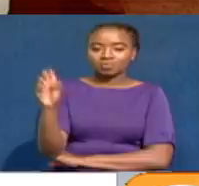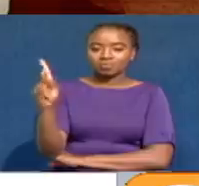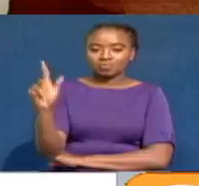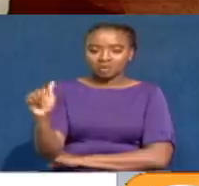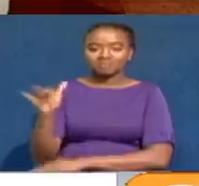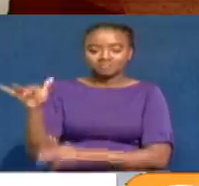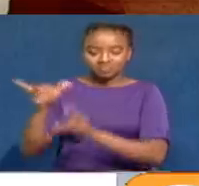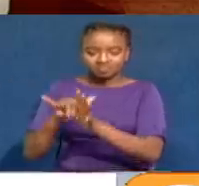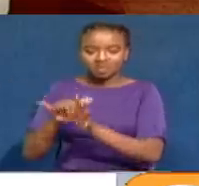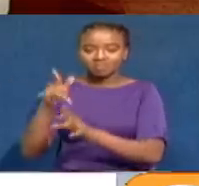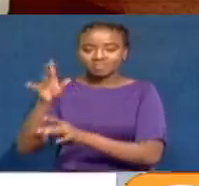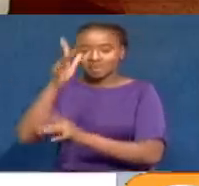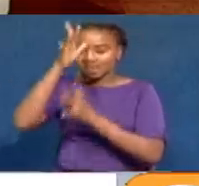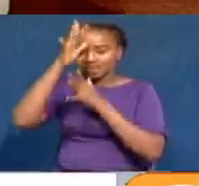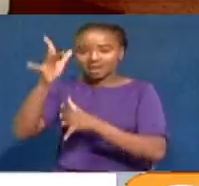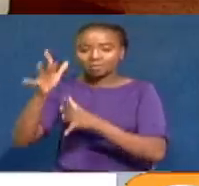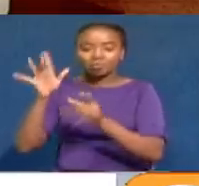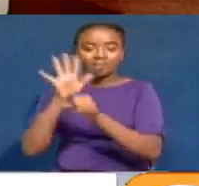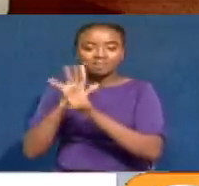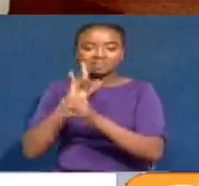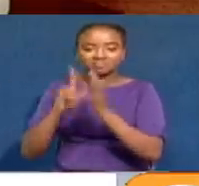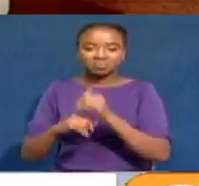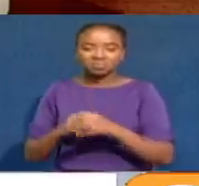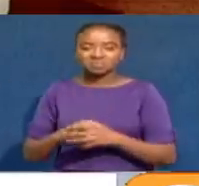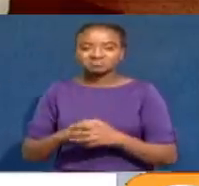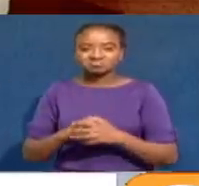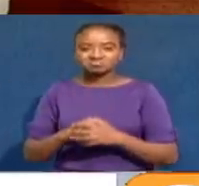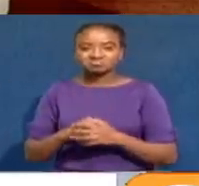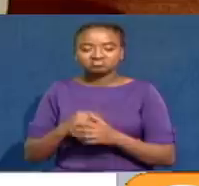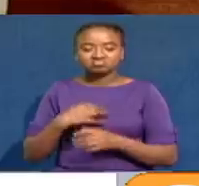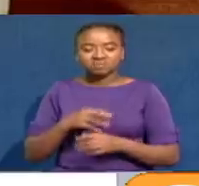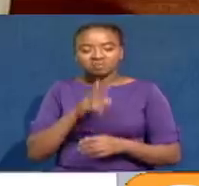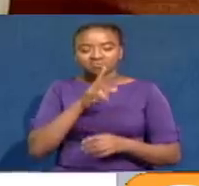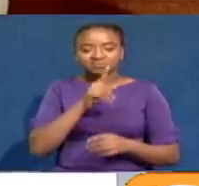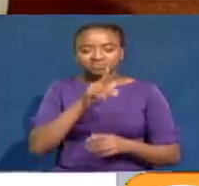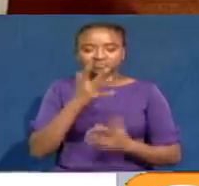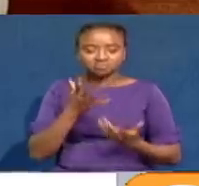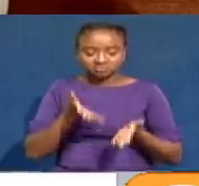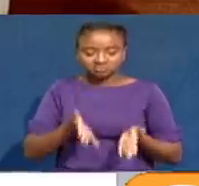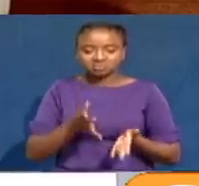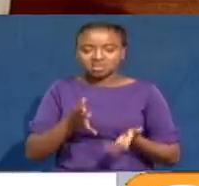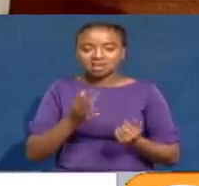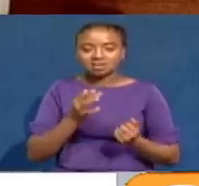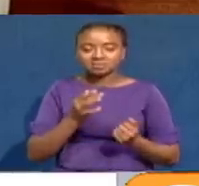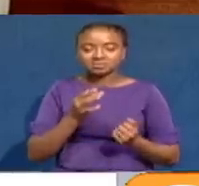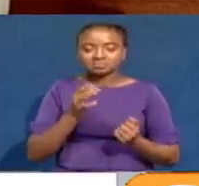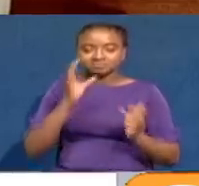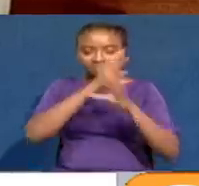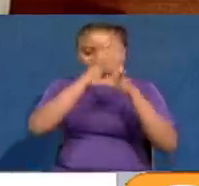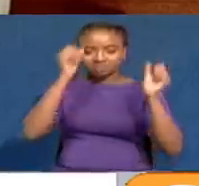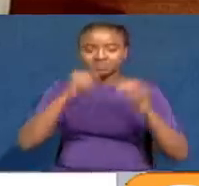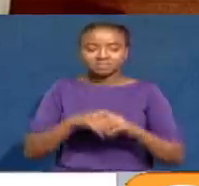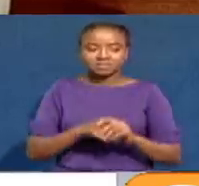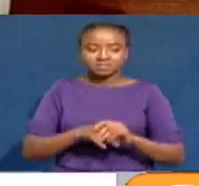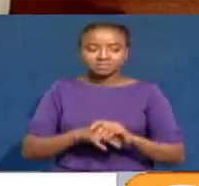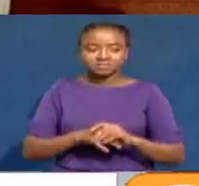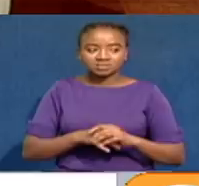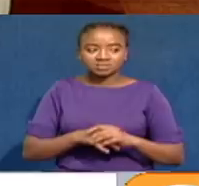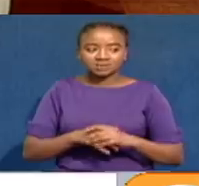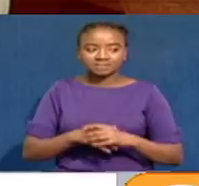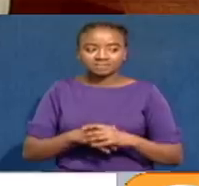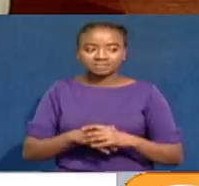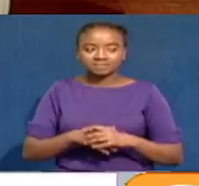KANU. Majority of them said, let me use the current president. Was in KANU. Let me not use Maoka Maore. He said that will not be